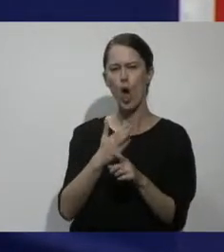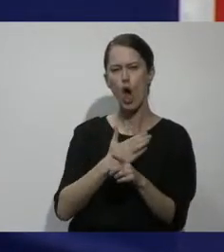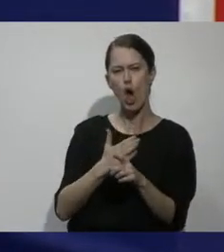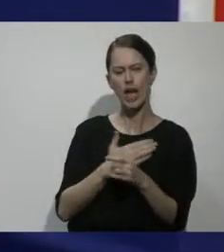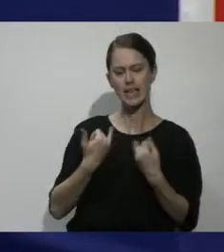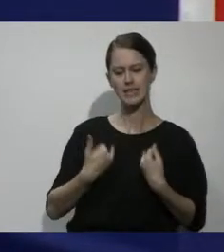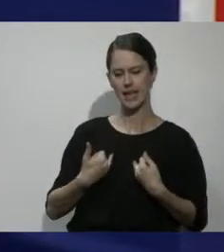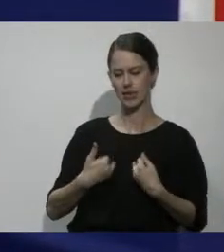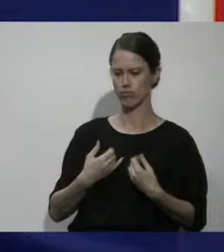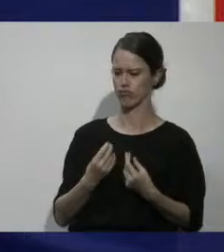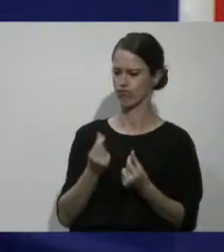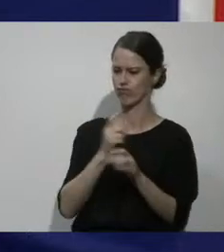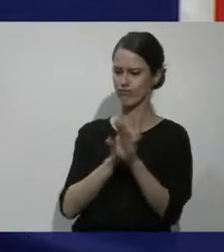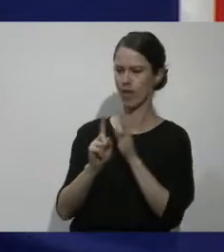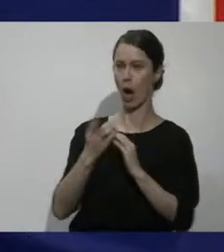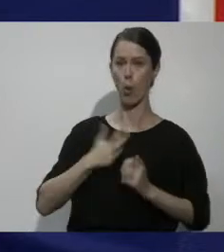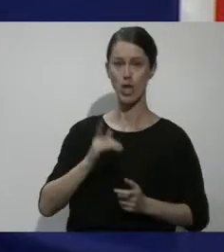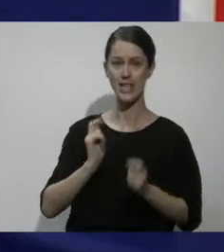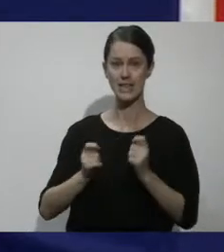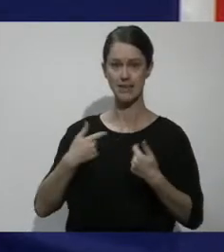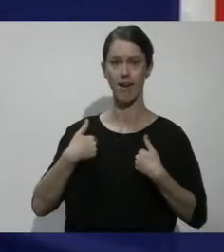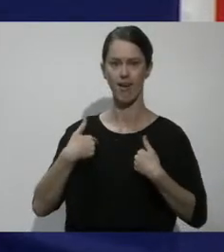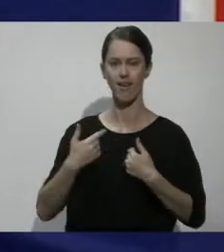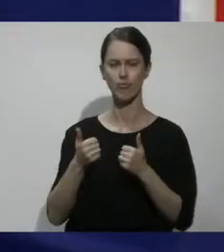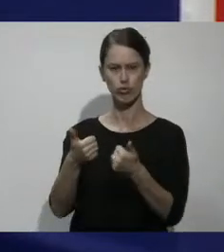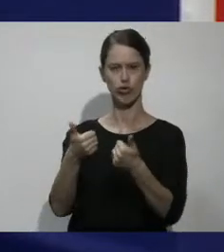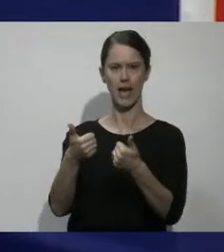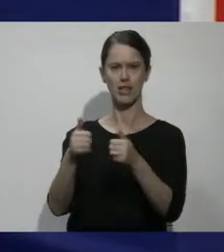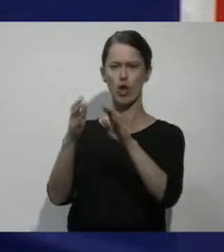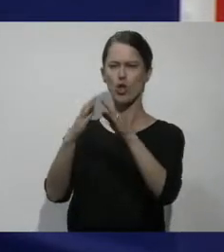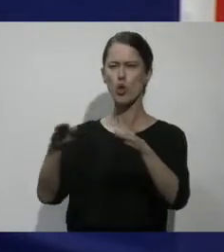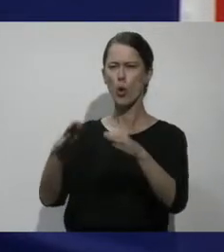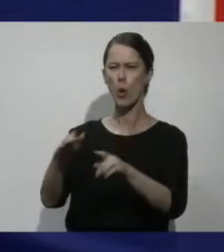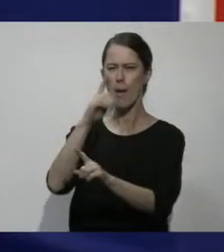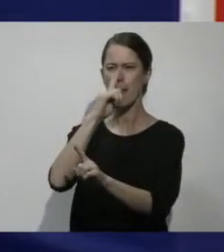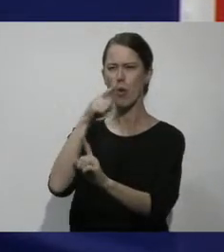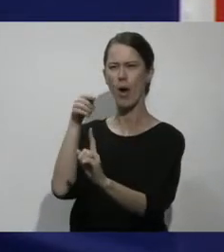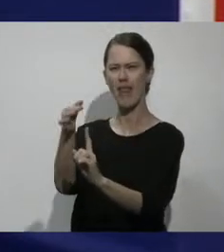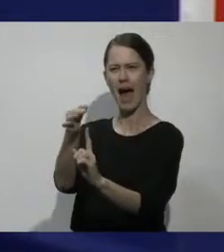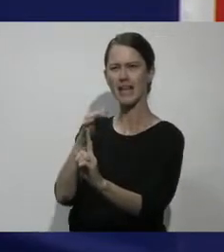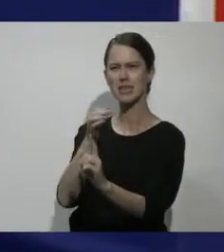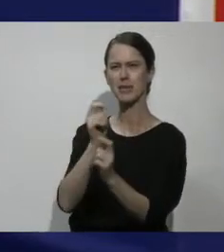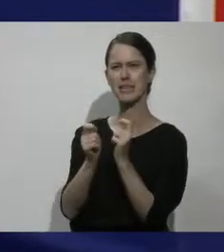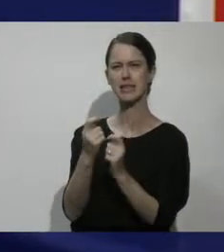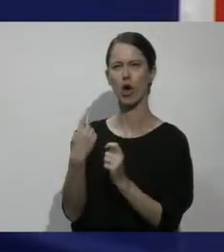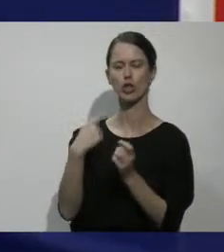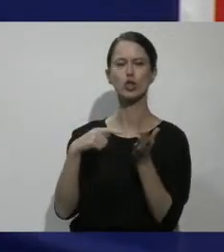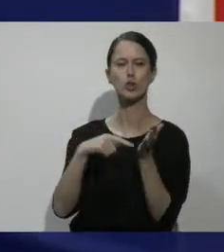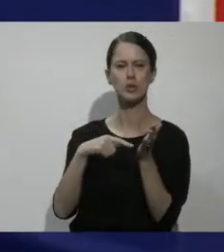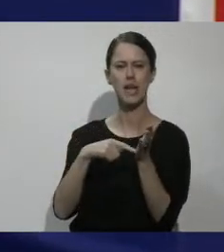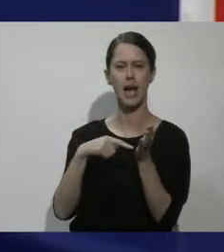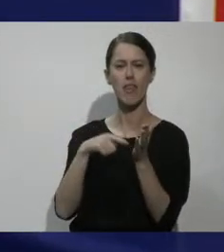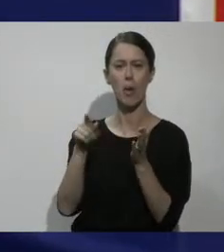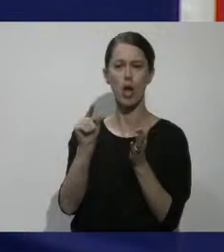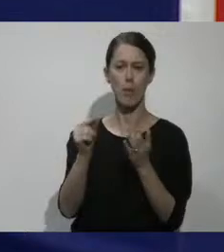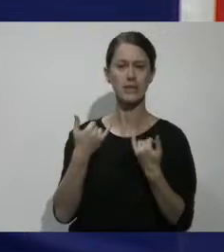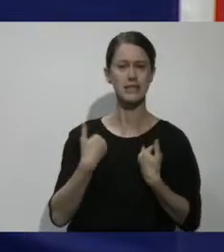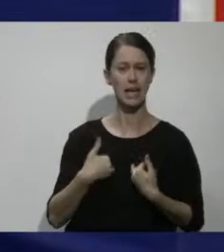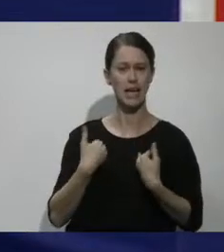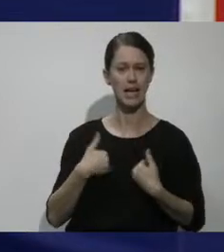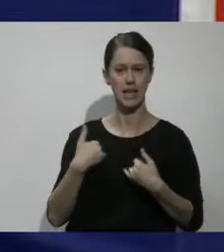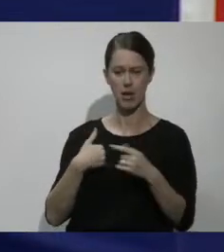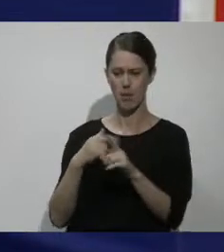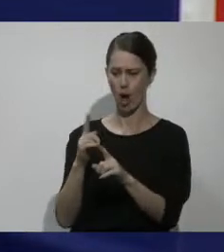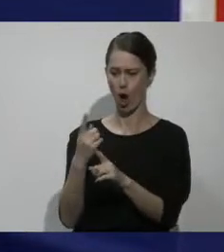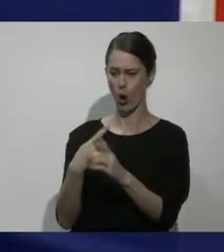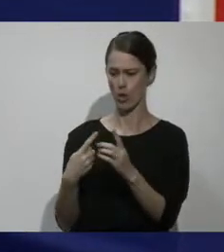forward to be tested. So the cases in Tokoroa came forward to be tested on Tuesday, symptomatic, even though their exposure had just